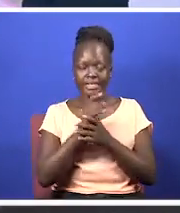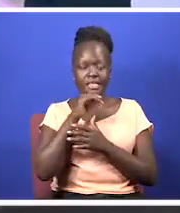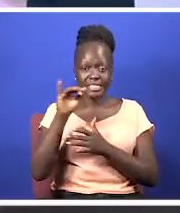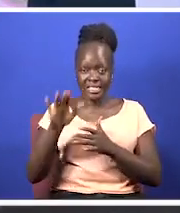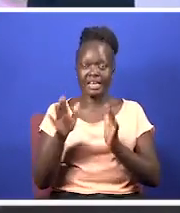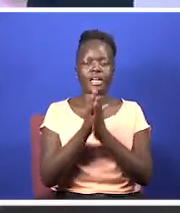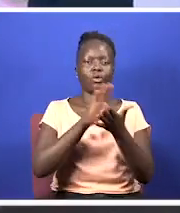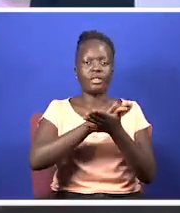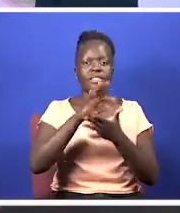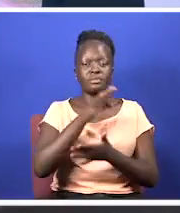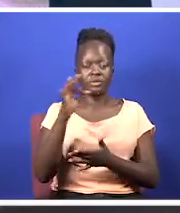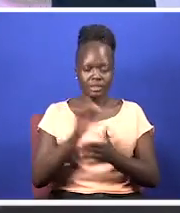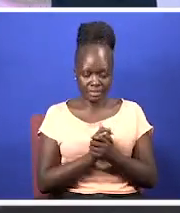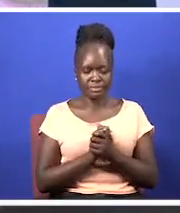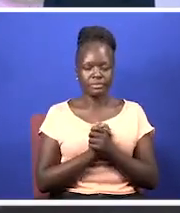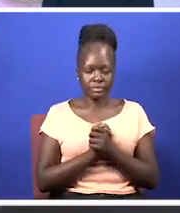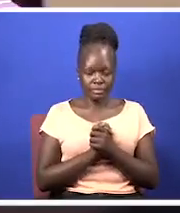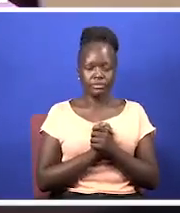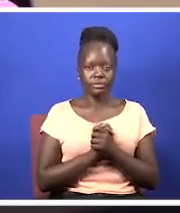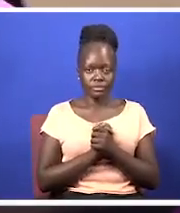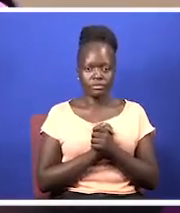God the Son, God the Holy Spirit.